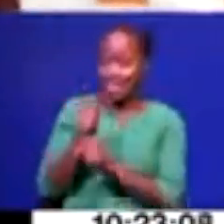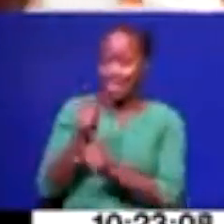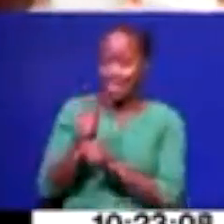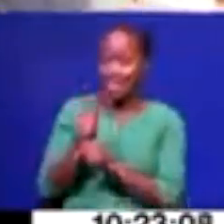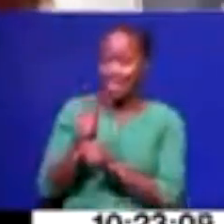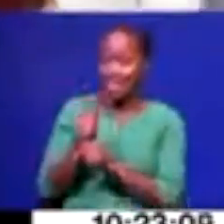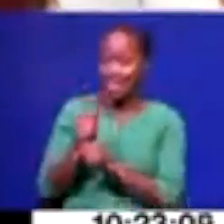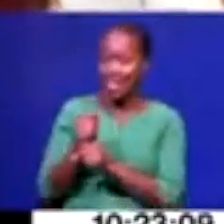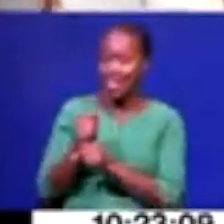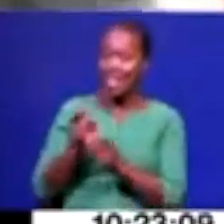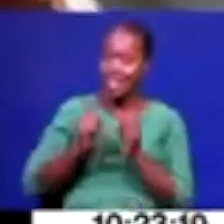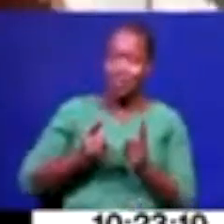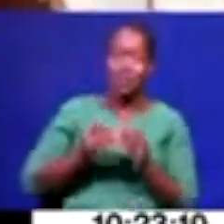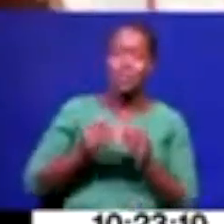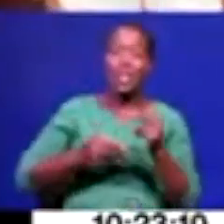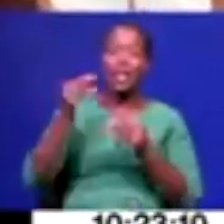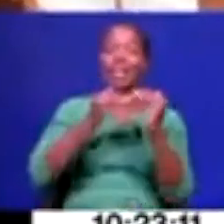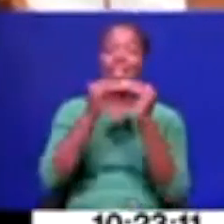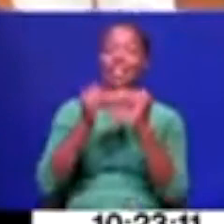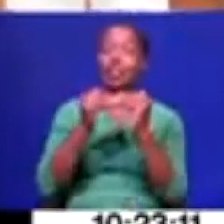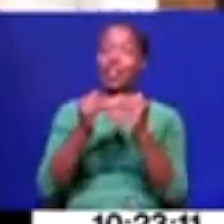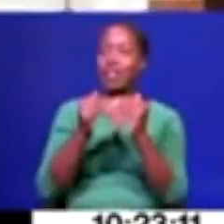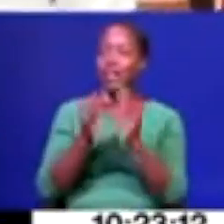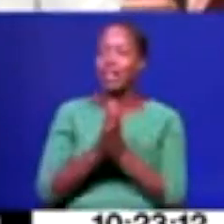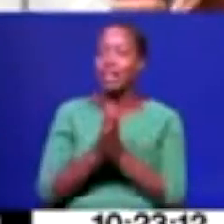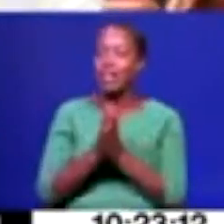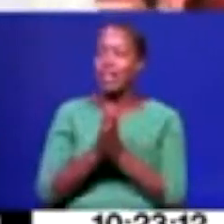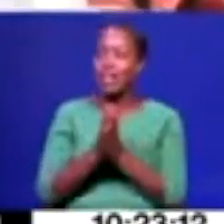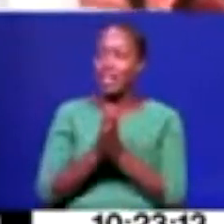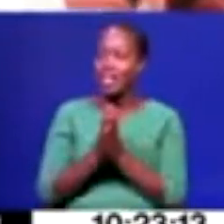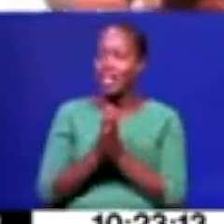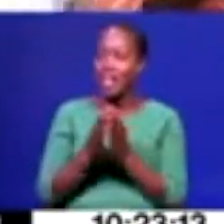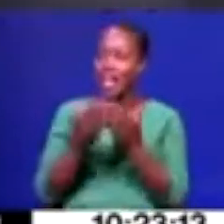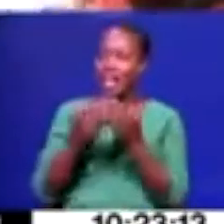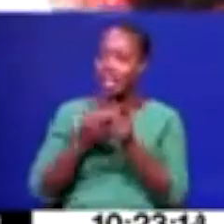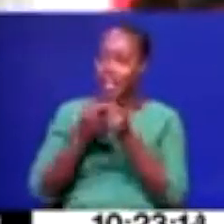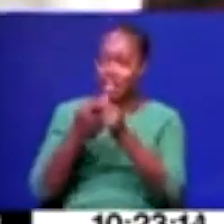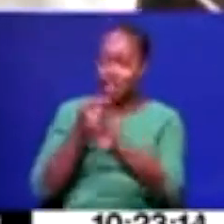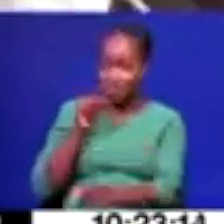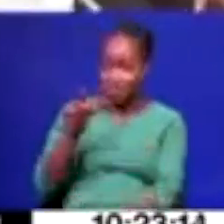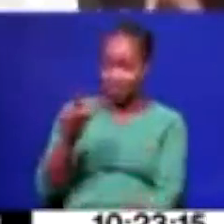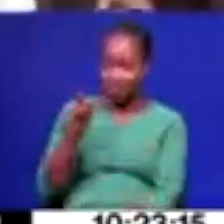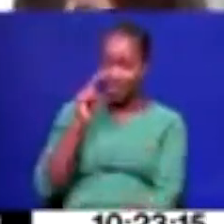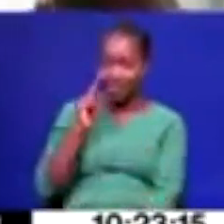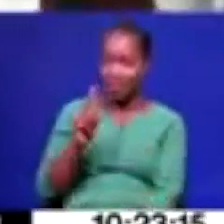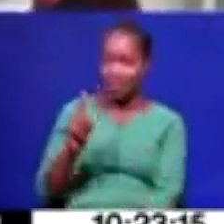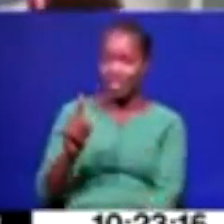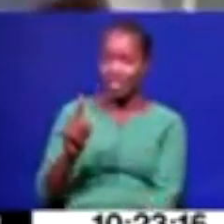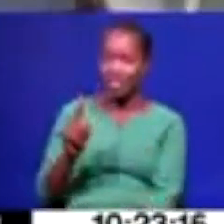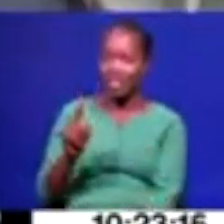taking our sprints to another level, we have an appreciation for him from yourself. Thank you